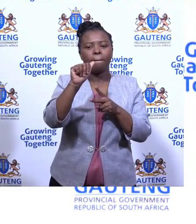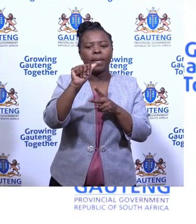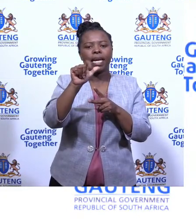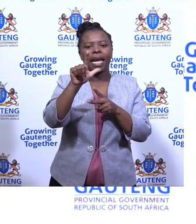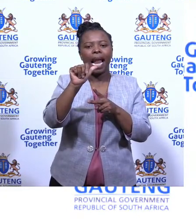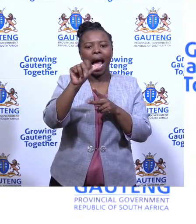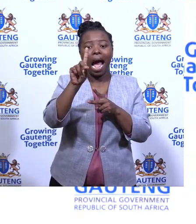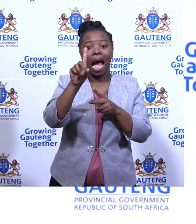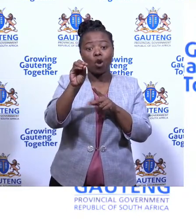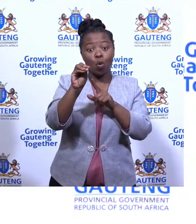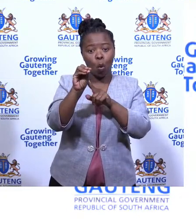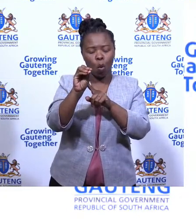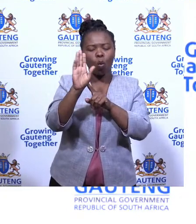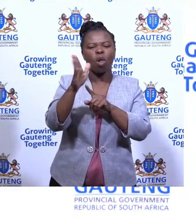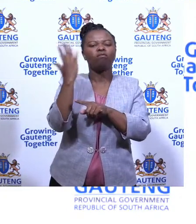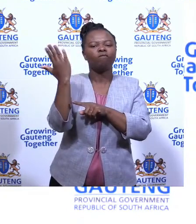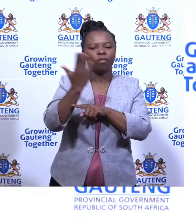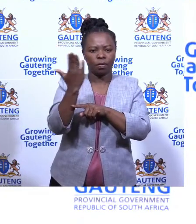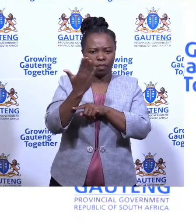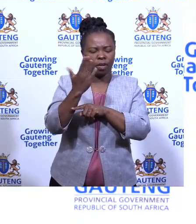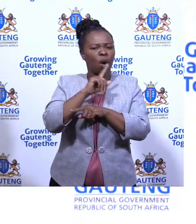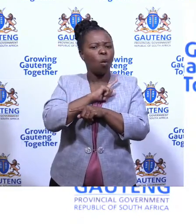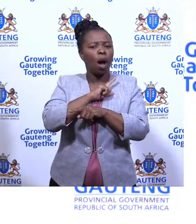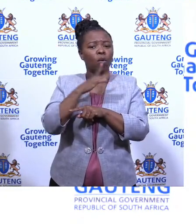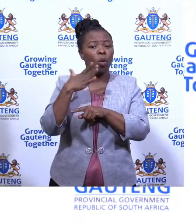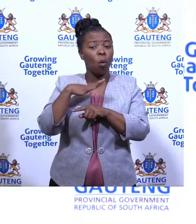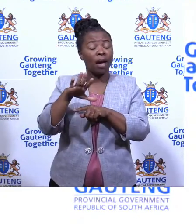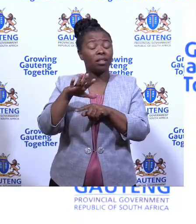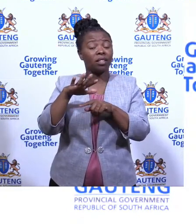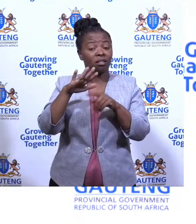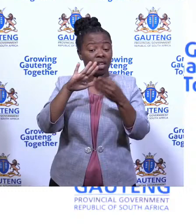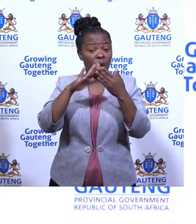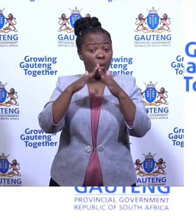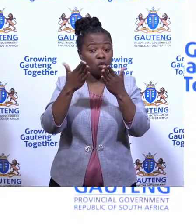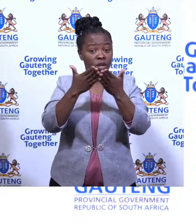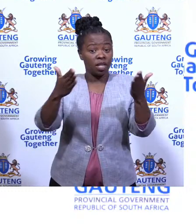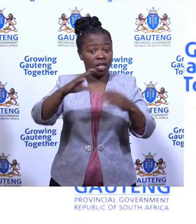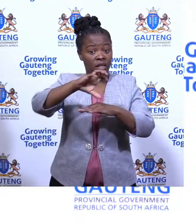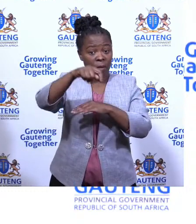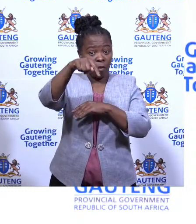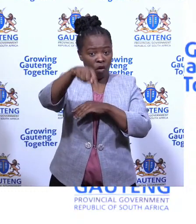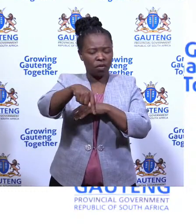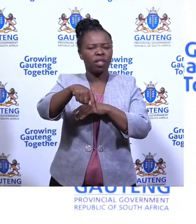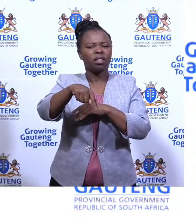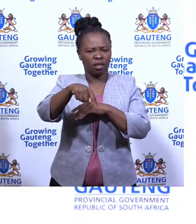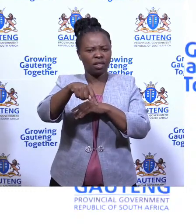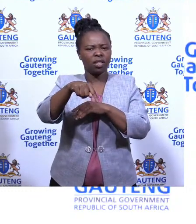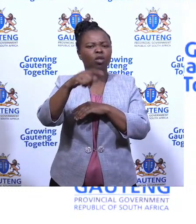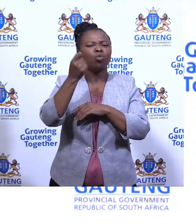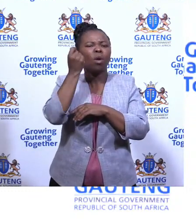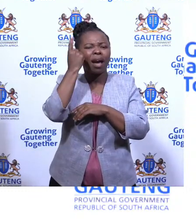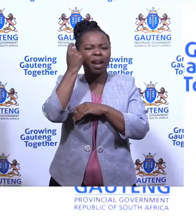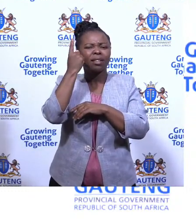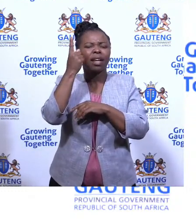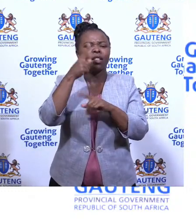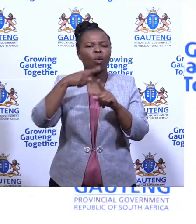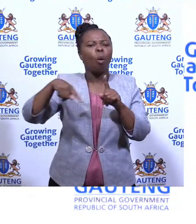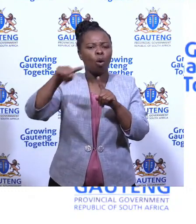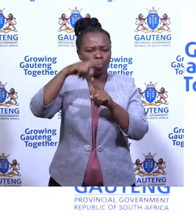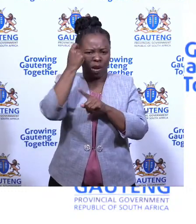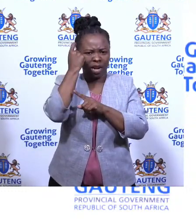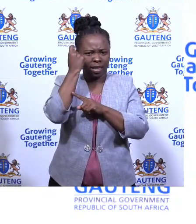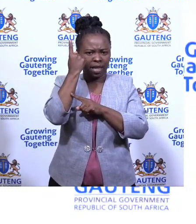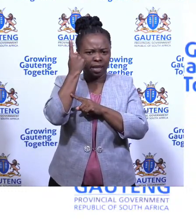take us through. We want the people of our province to be at the same level with us to understand. Are they